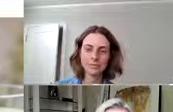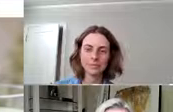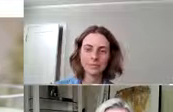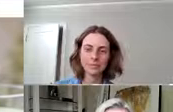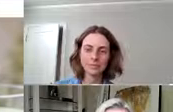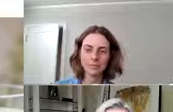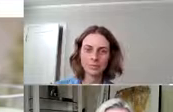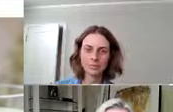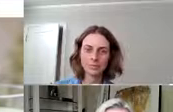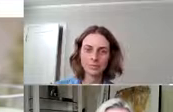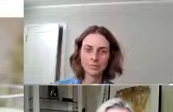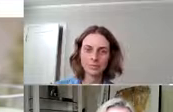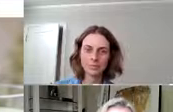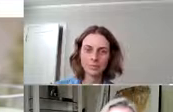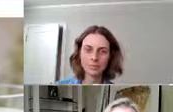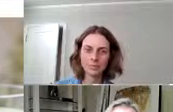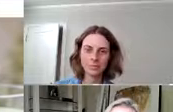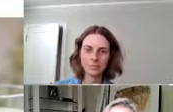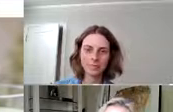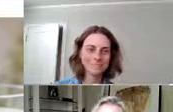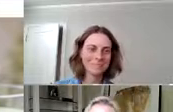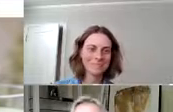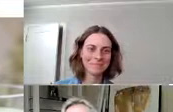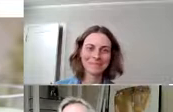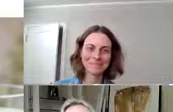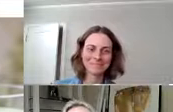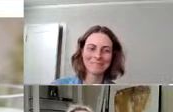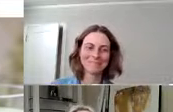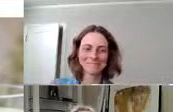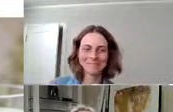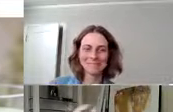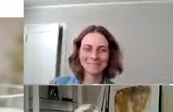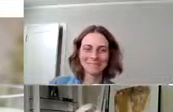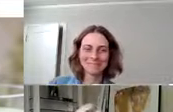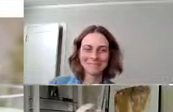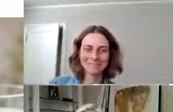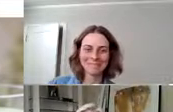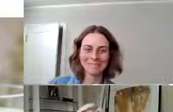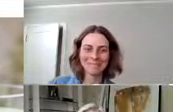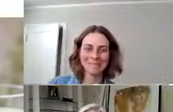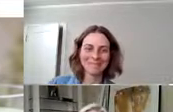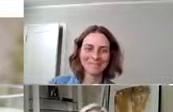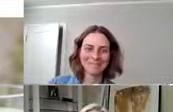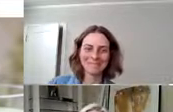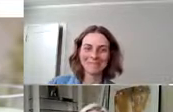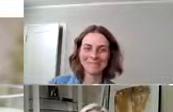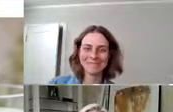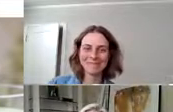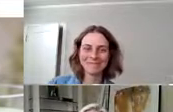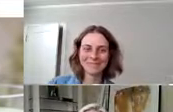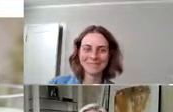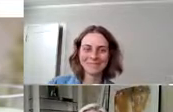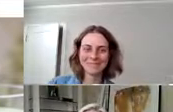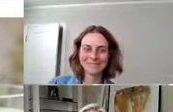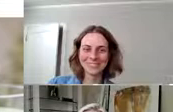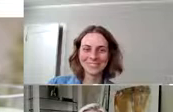where I enjoyed an amazing lunch, fine wine, and of course, oodles of sweet confections, too many perhaps that